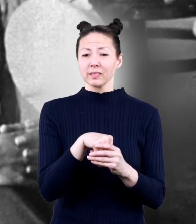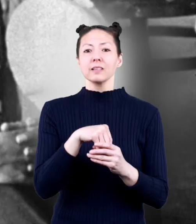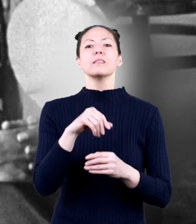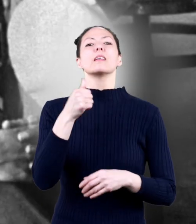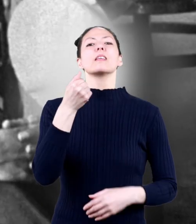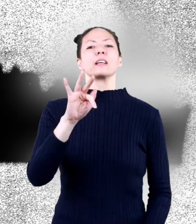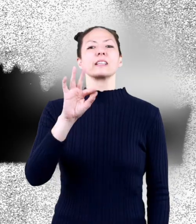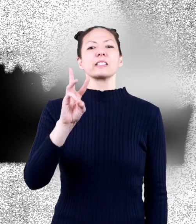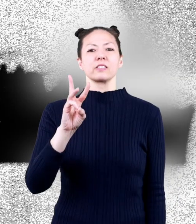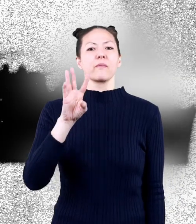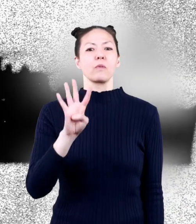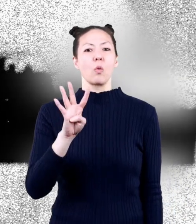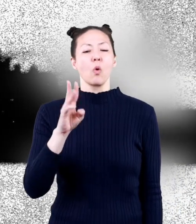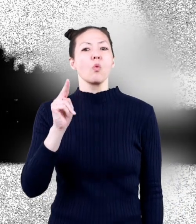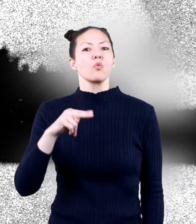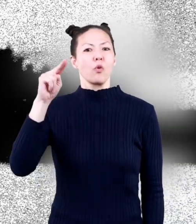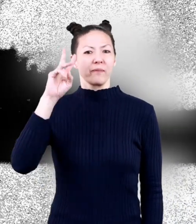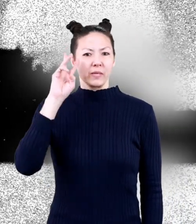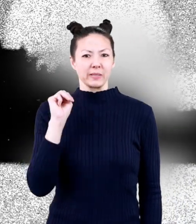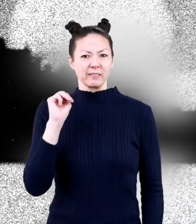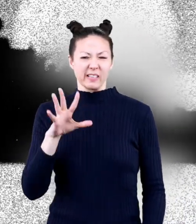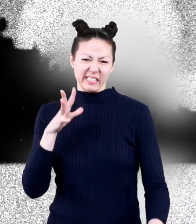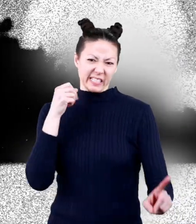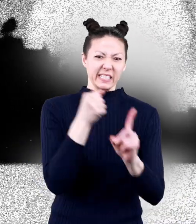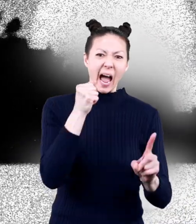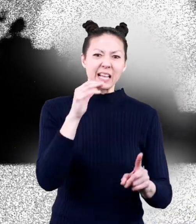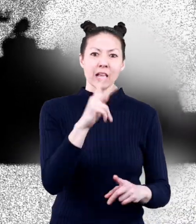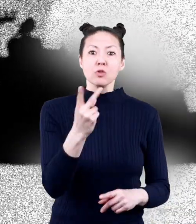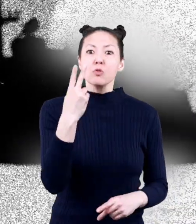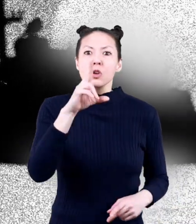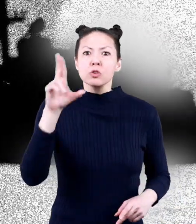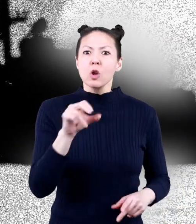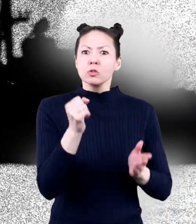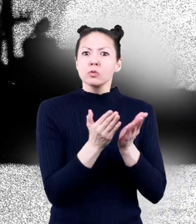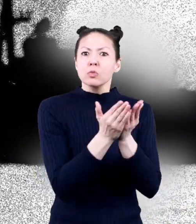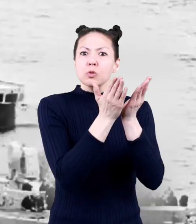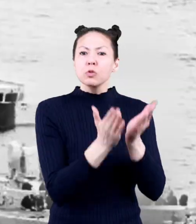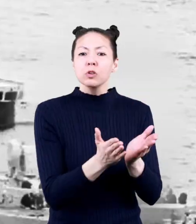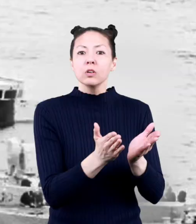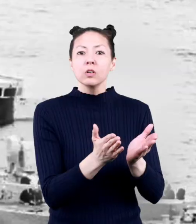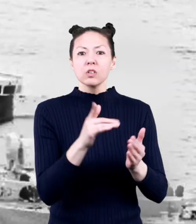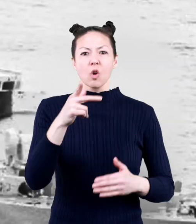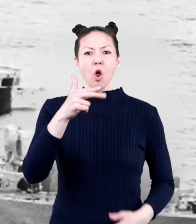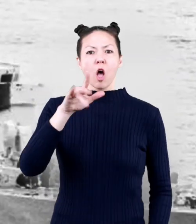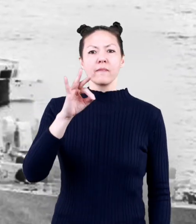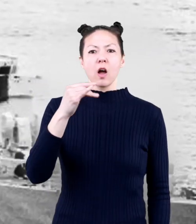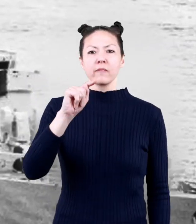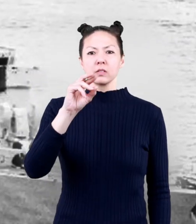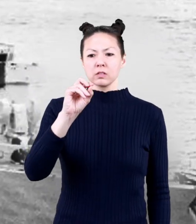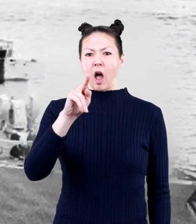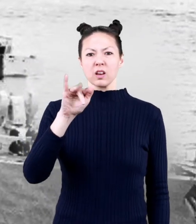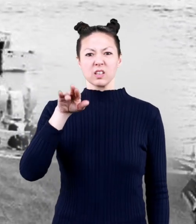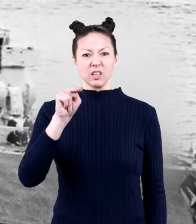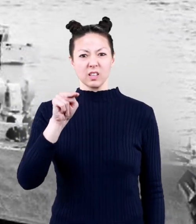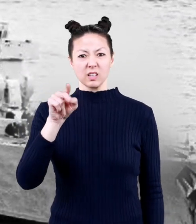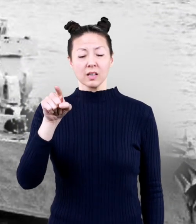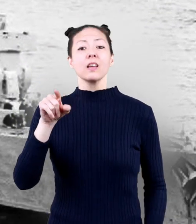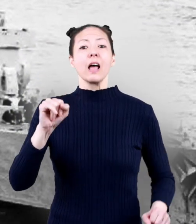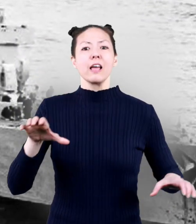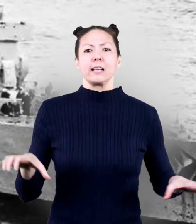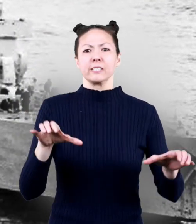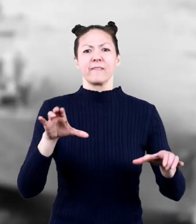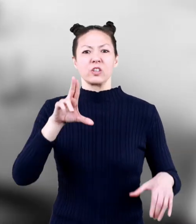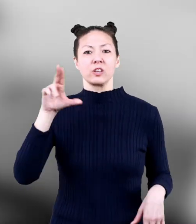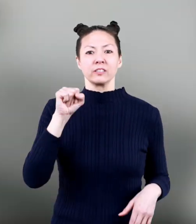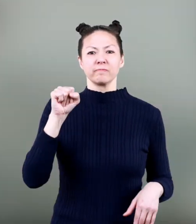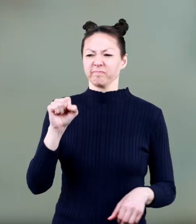involved, and then in 1964, the North Vietnamese attacked 2 U.S. destroyers in the Gulf of Tonkin.